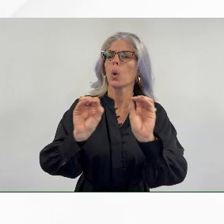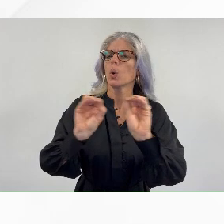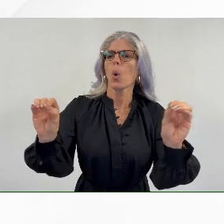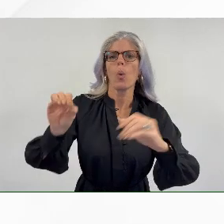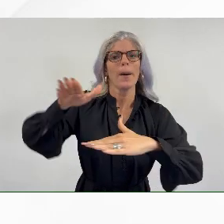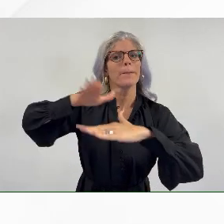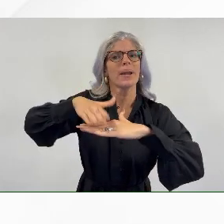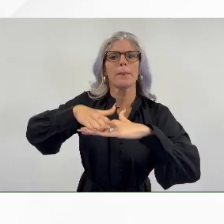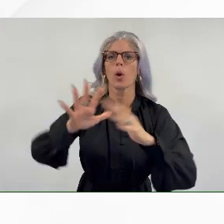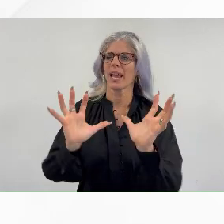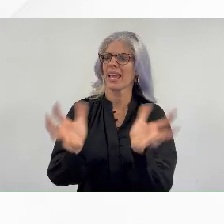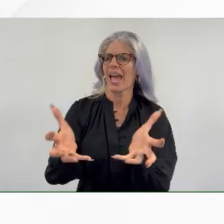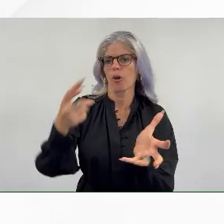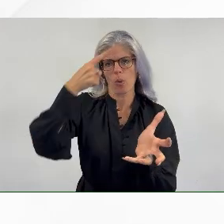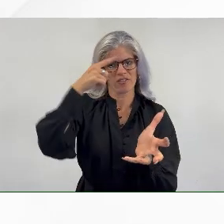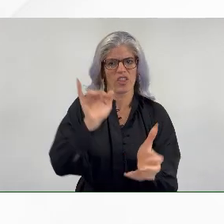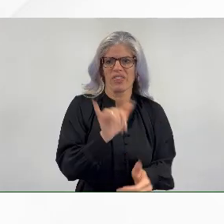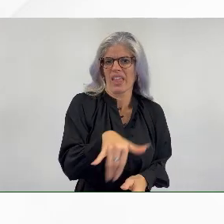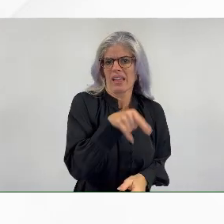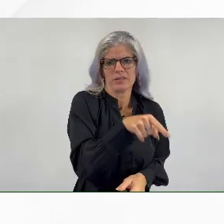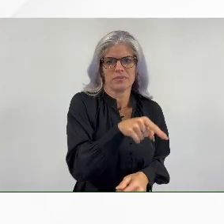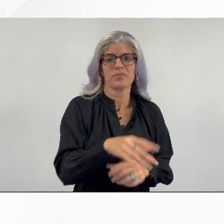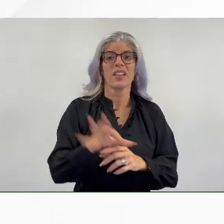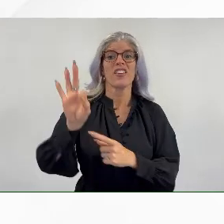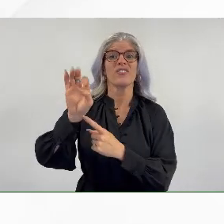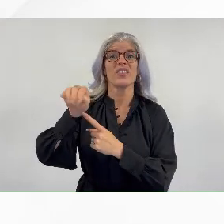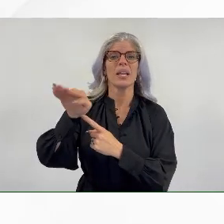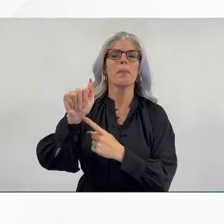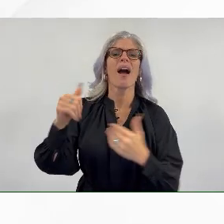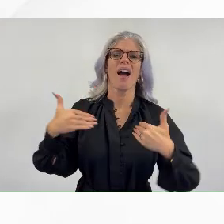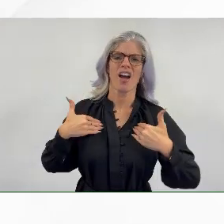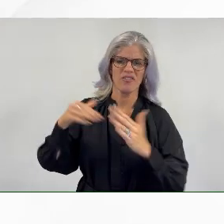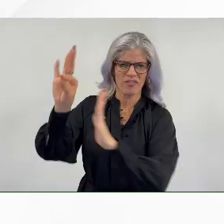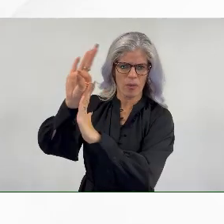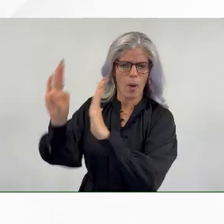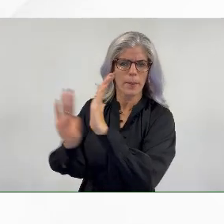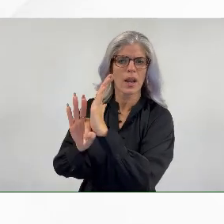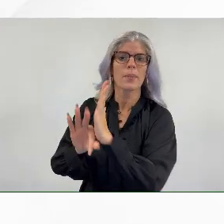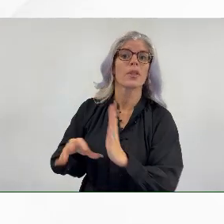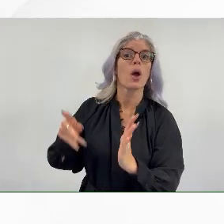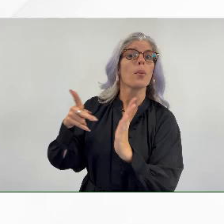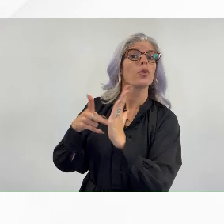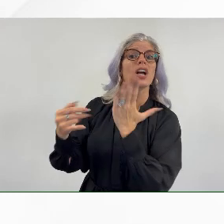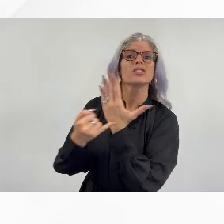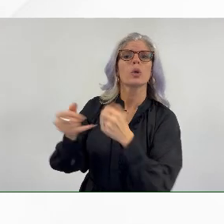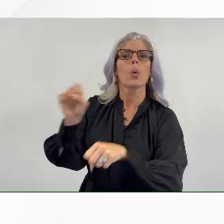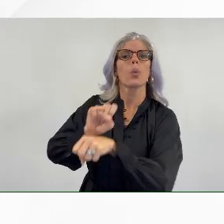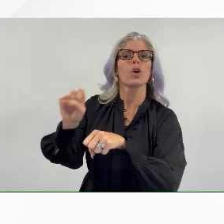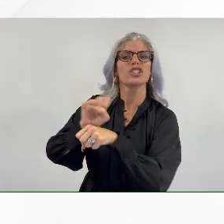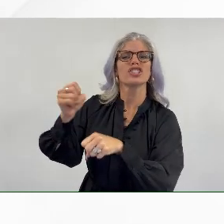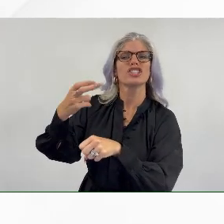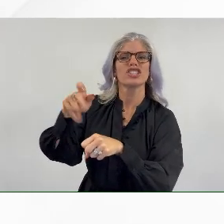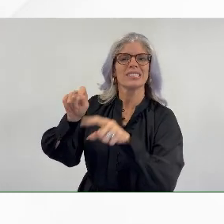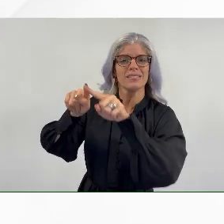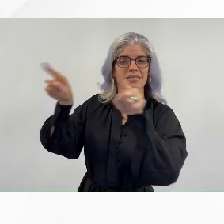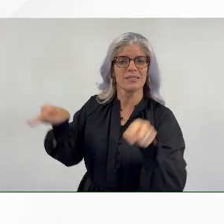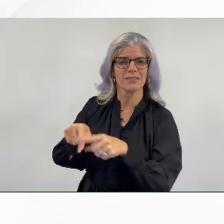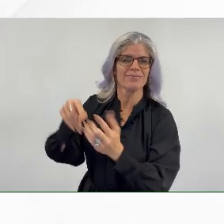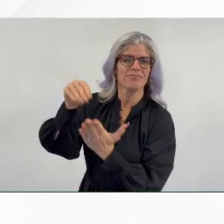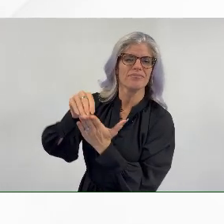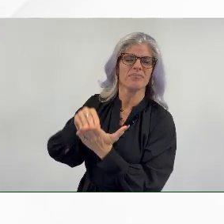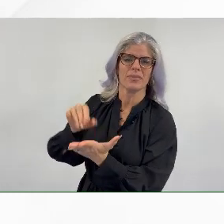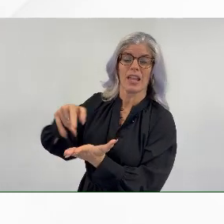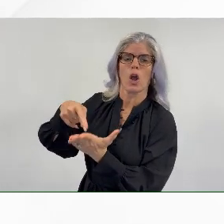a project worksheet, or PW, for a maximum of 5% of the total award amount obligated for a subrecipient at the time